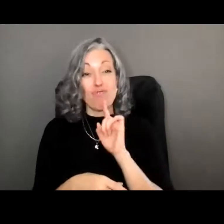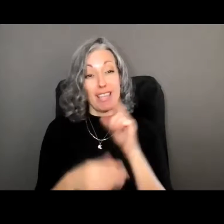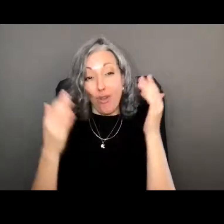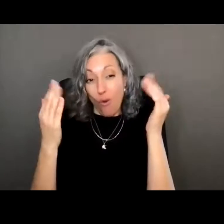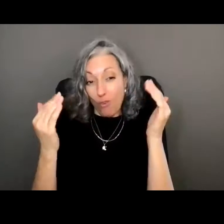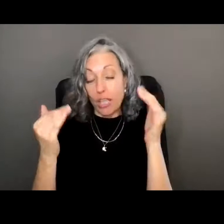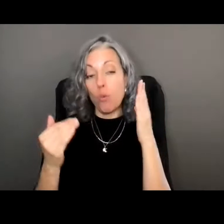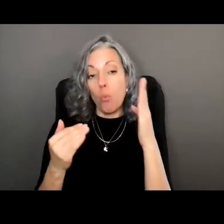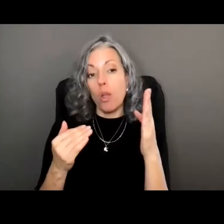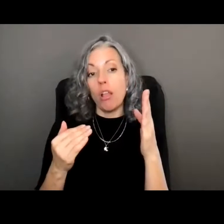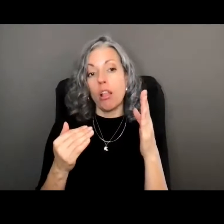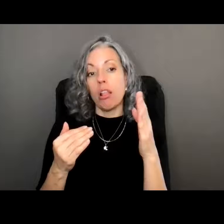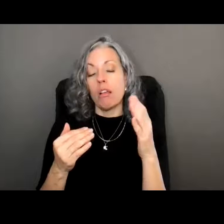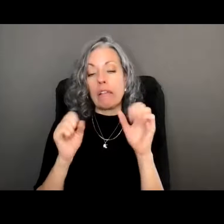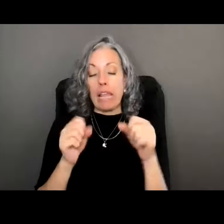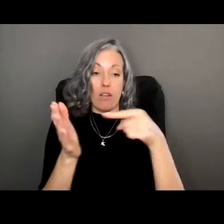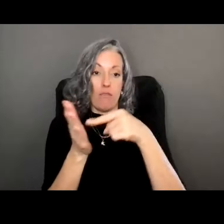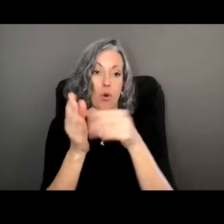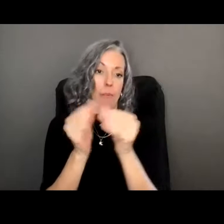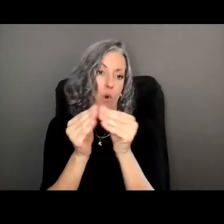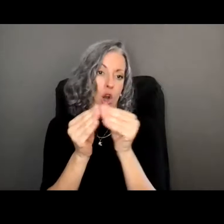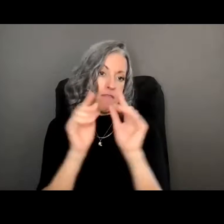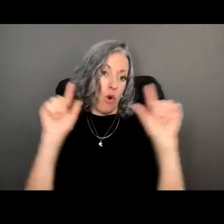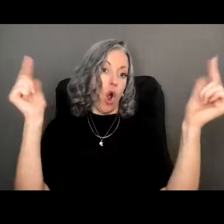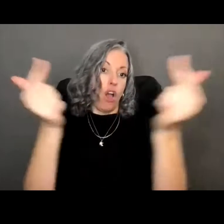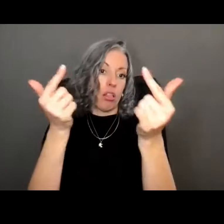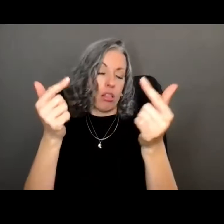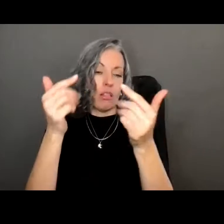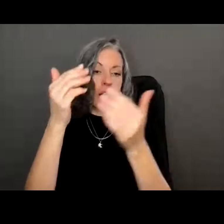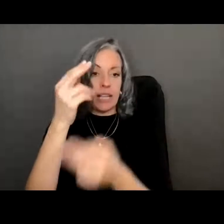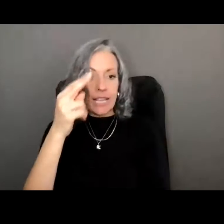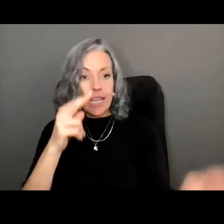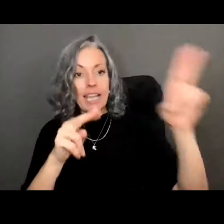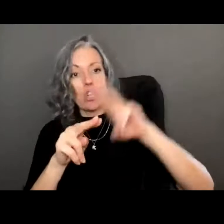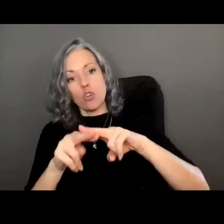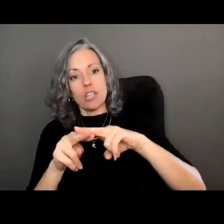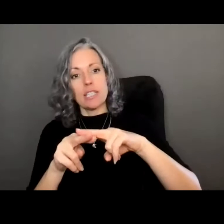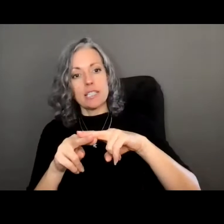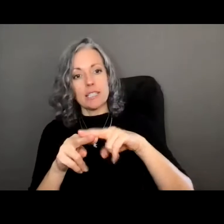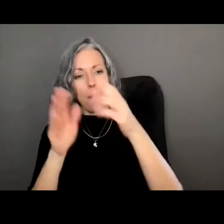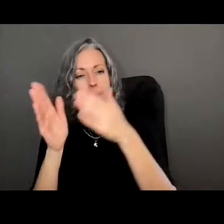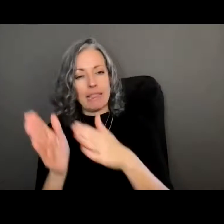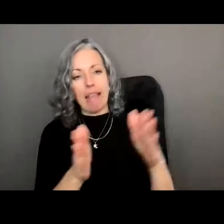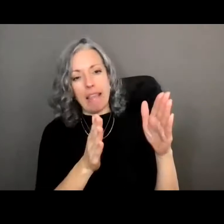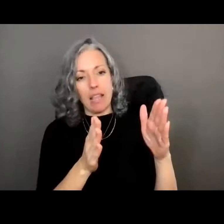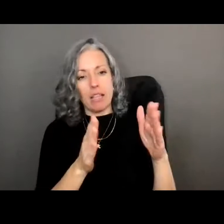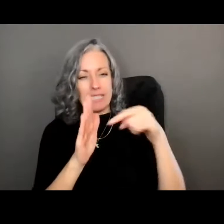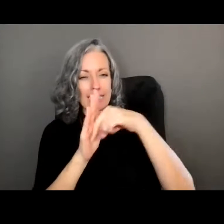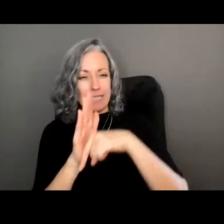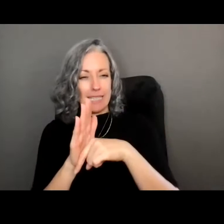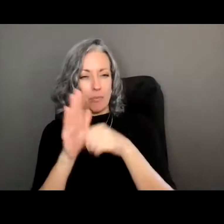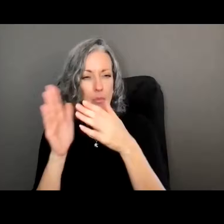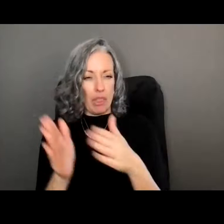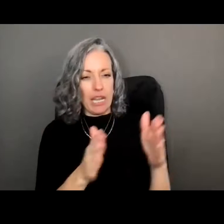be more affordable for all. Increase in intensive discharge planning,